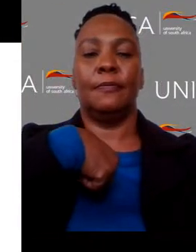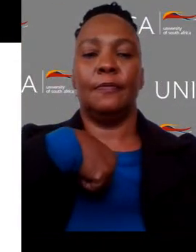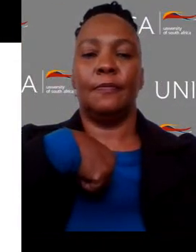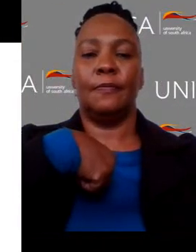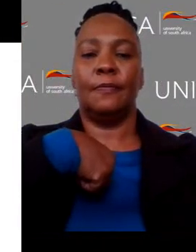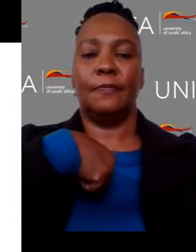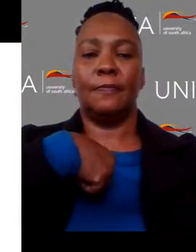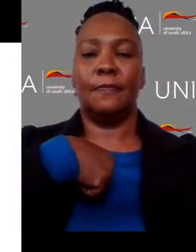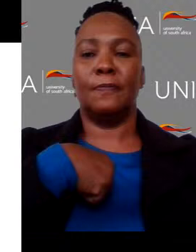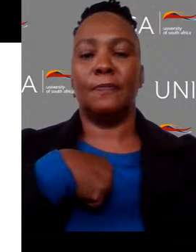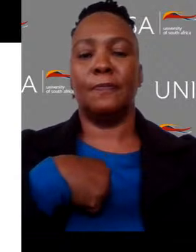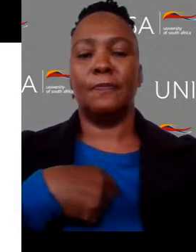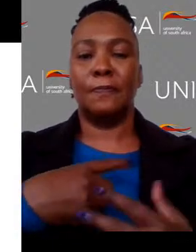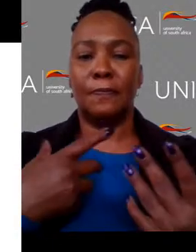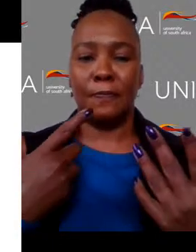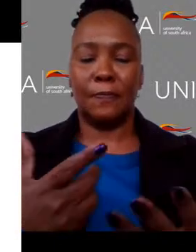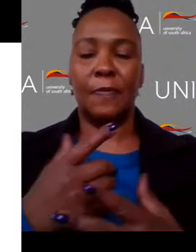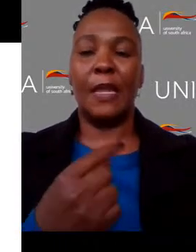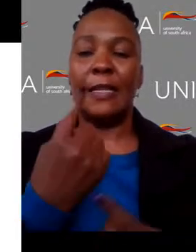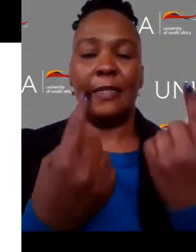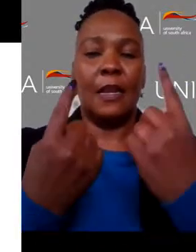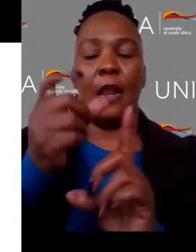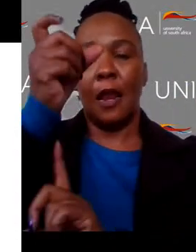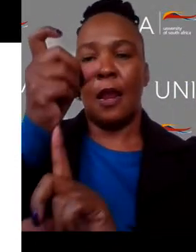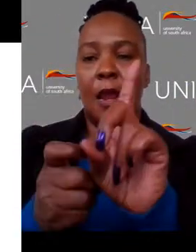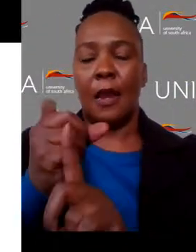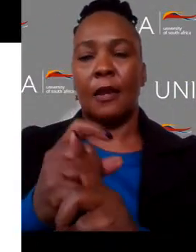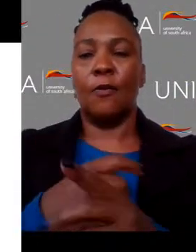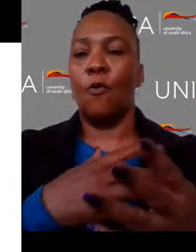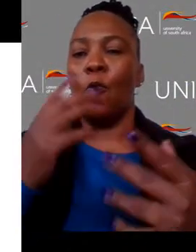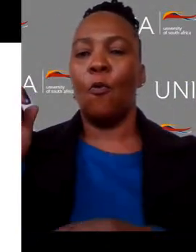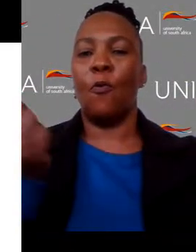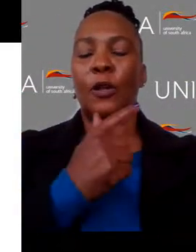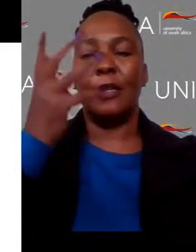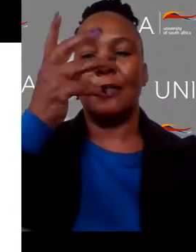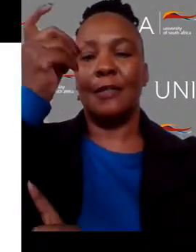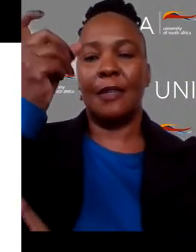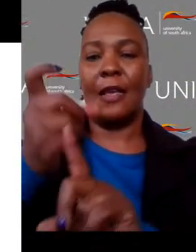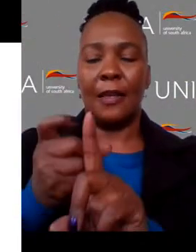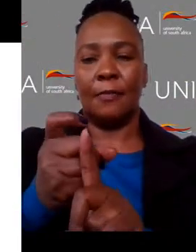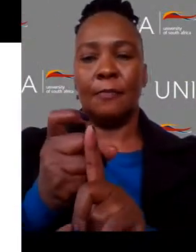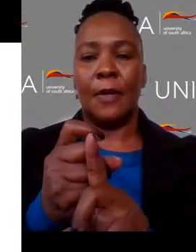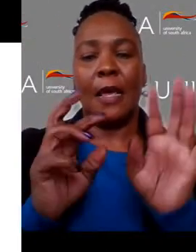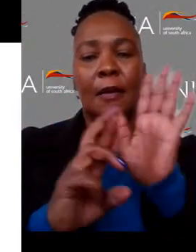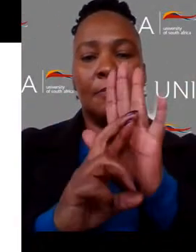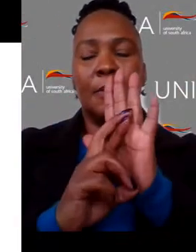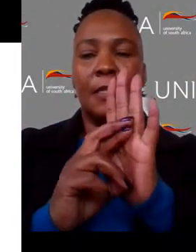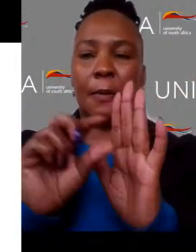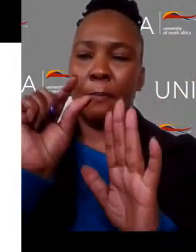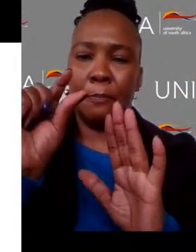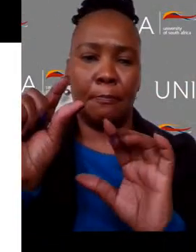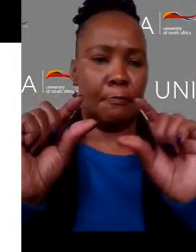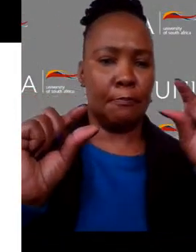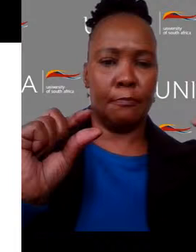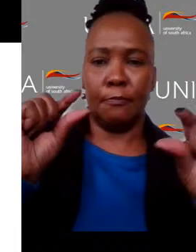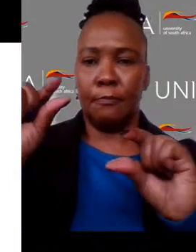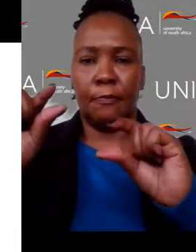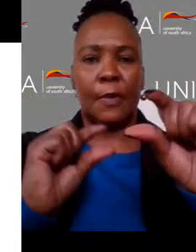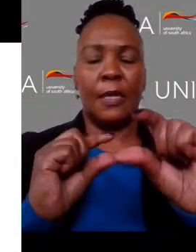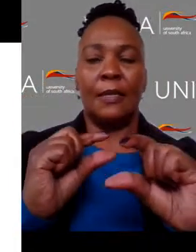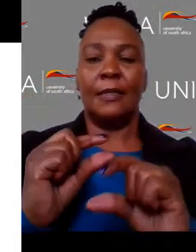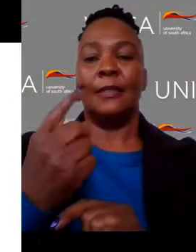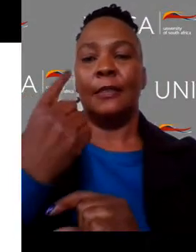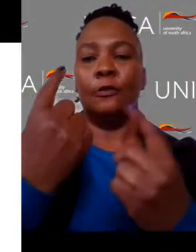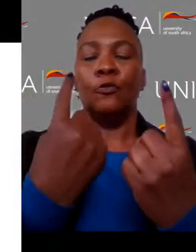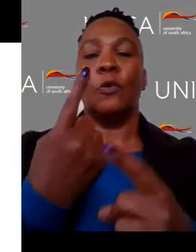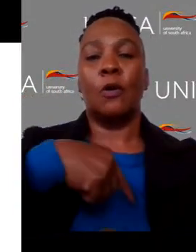like a giant puzzle. Every person, every lecturer represents a piece, and everyone has a role to play. If just one